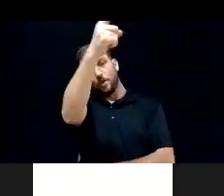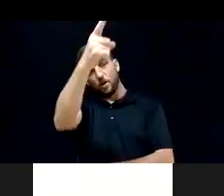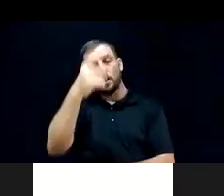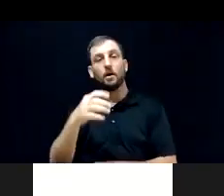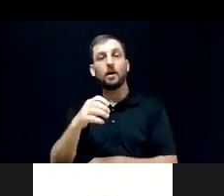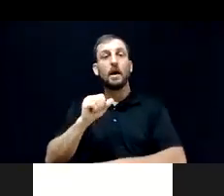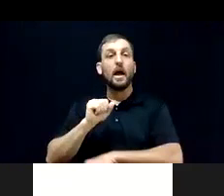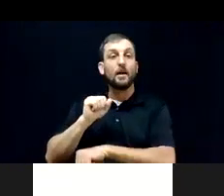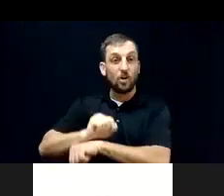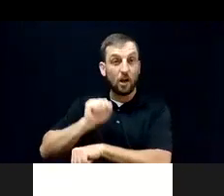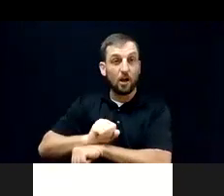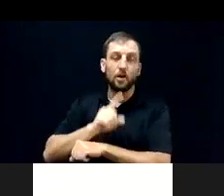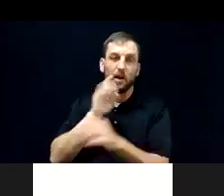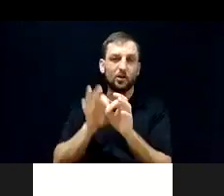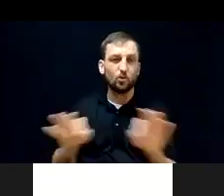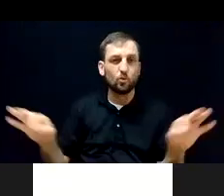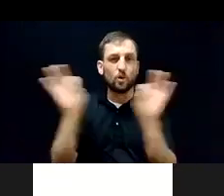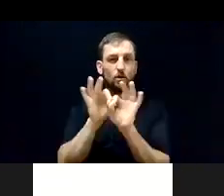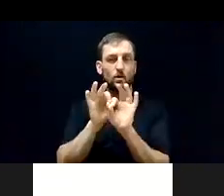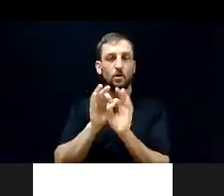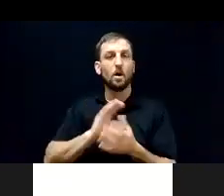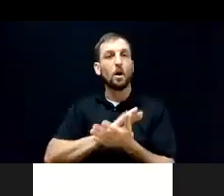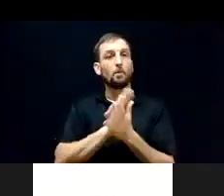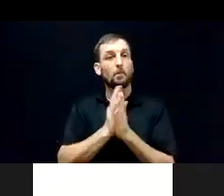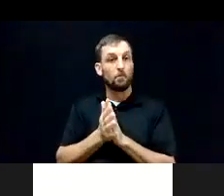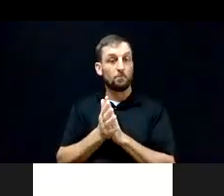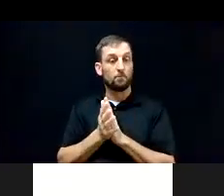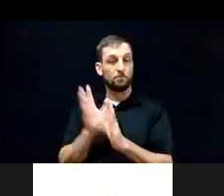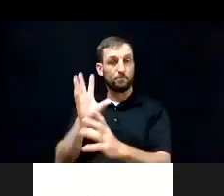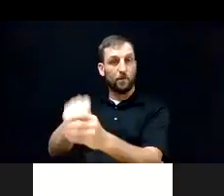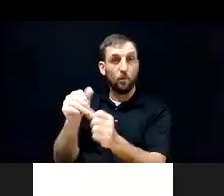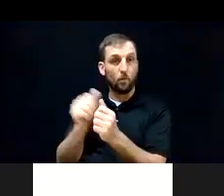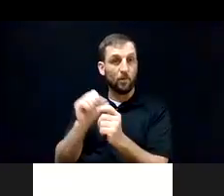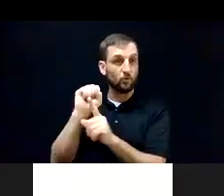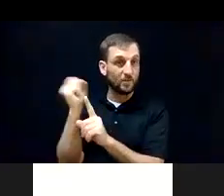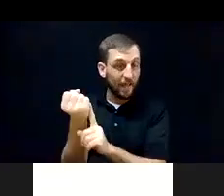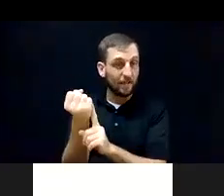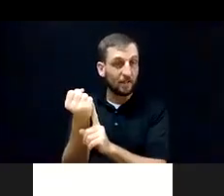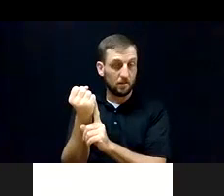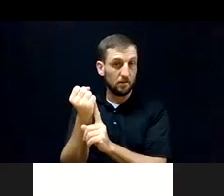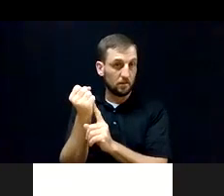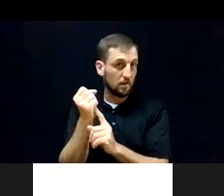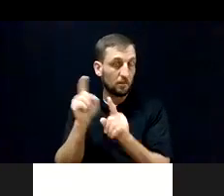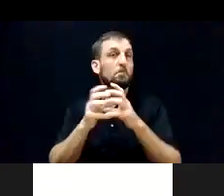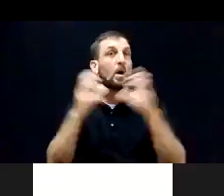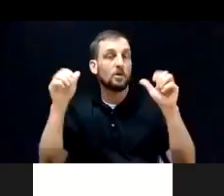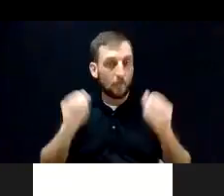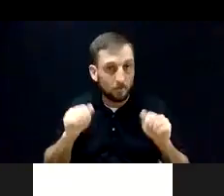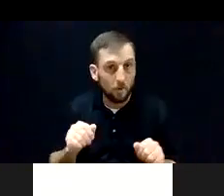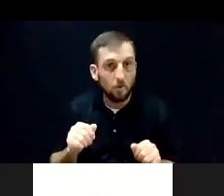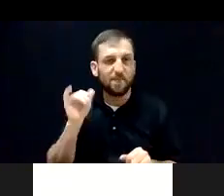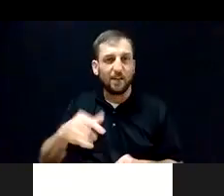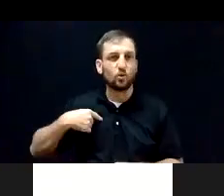critical. Becoming contributing members to society to the maximum extent possible is something we really focus on at